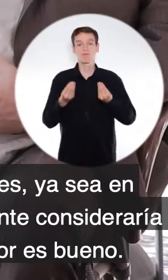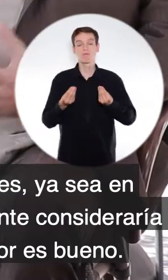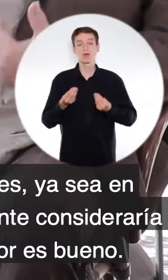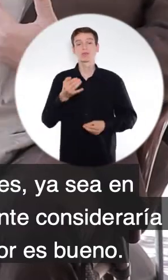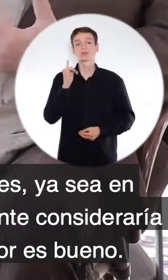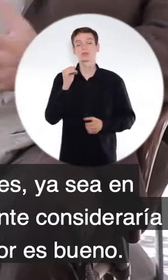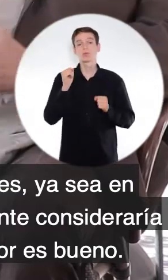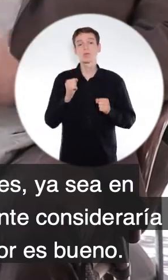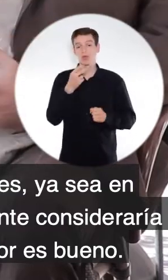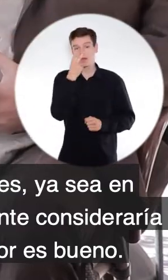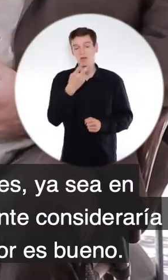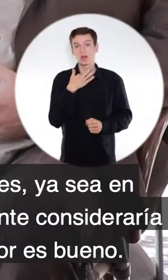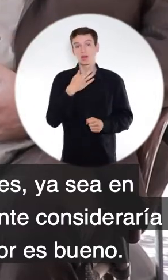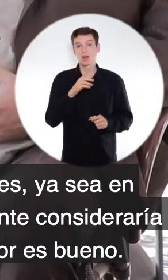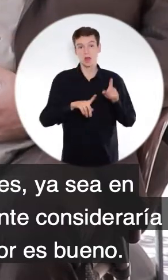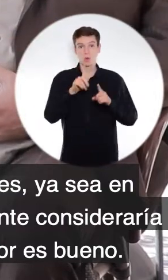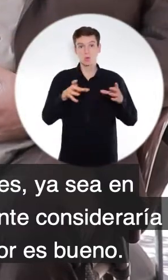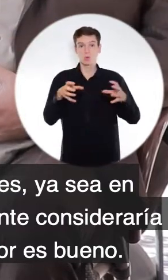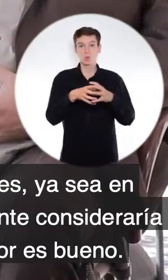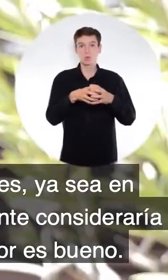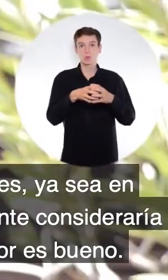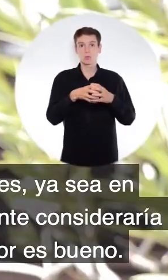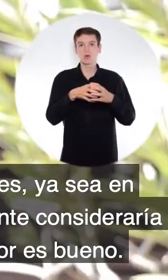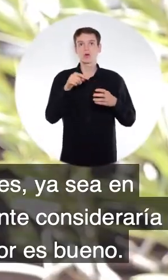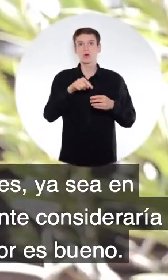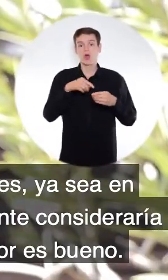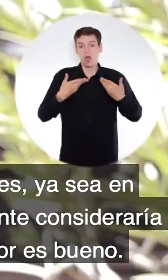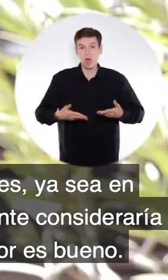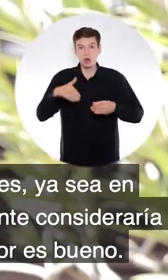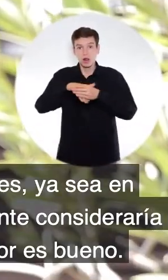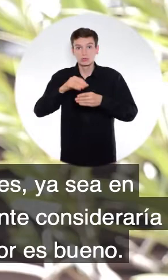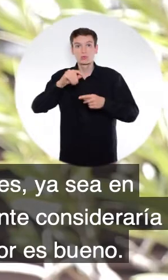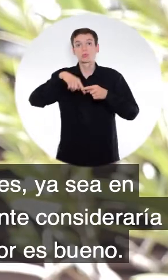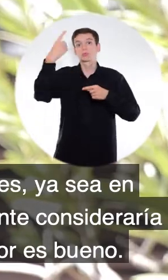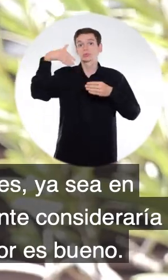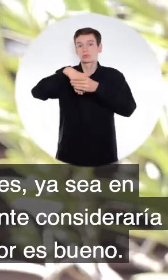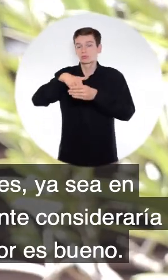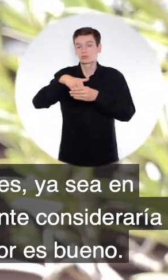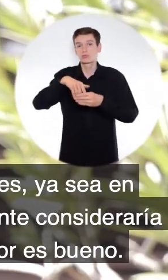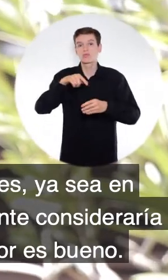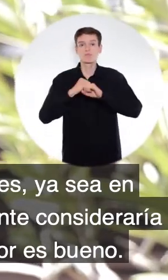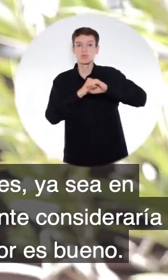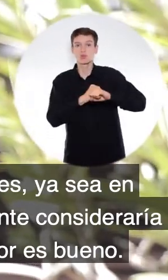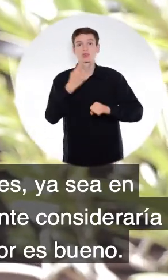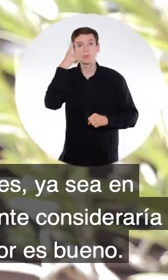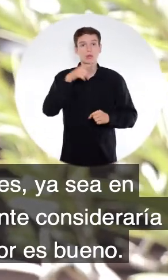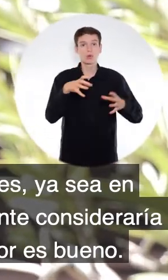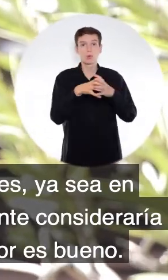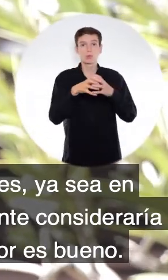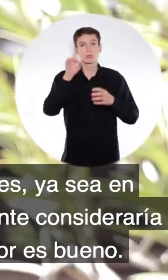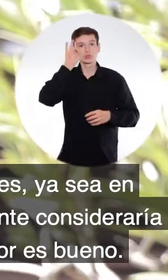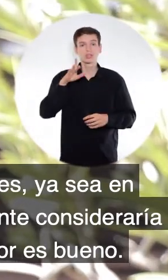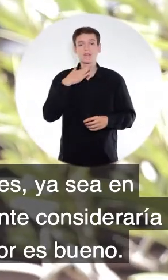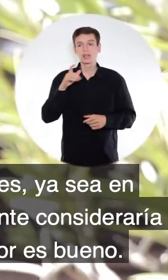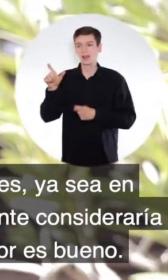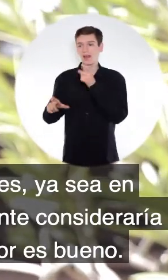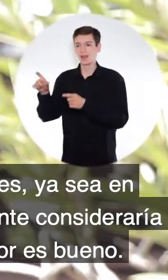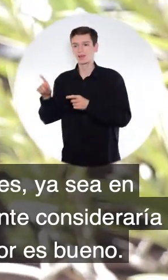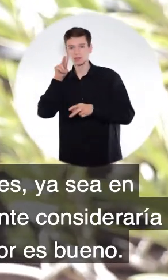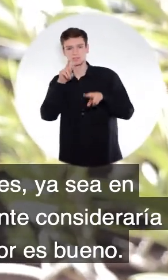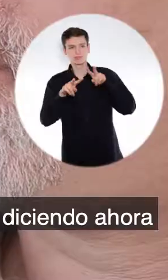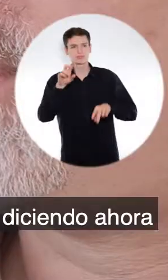thereafter, and they would anticipate that they would, you know, be seen as blocking what the vast majority of the people want if the draft is a good one.